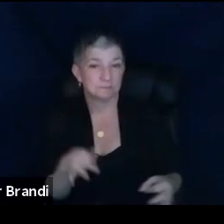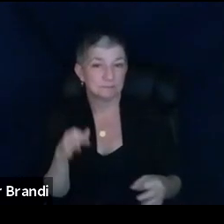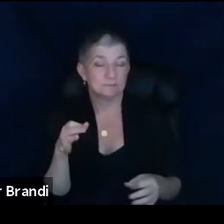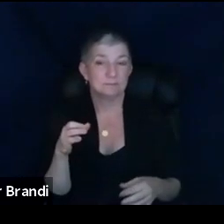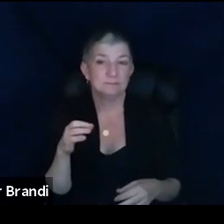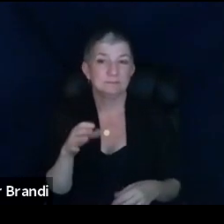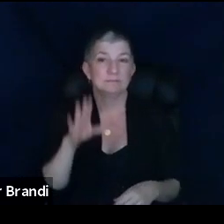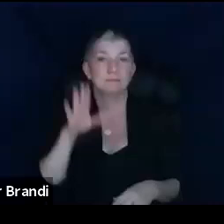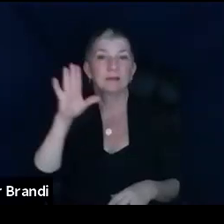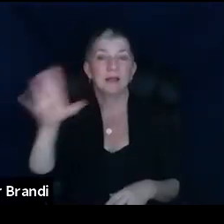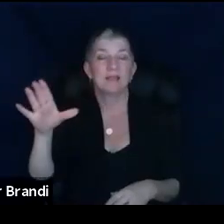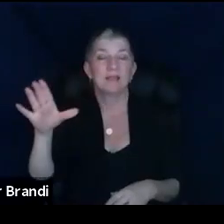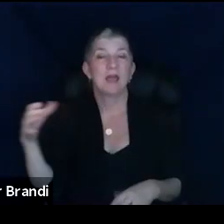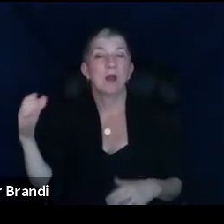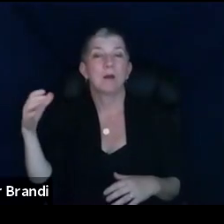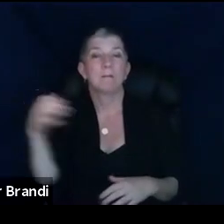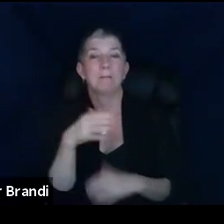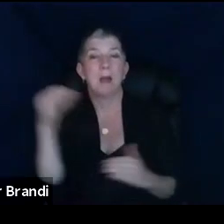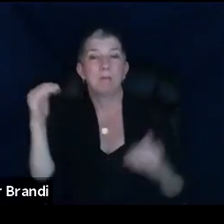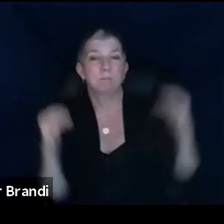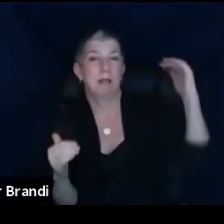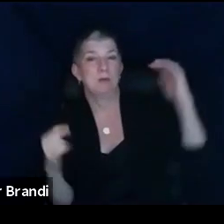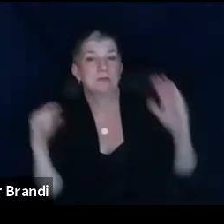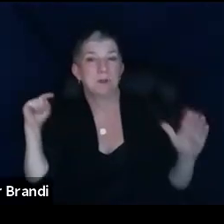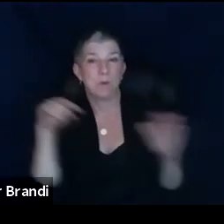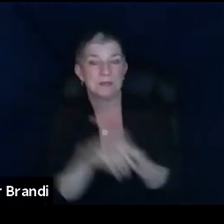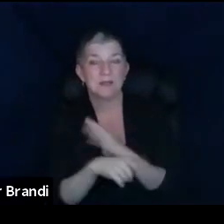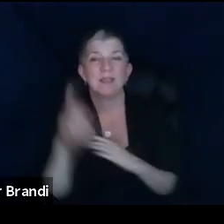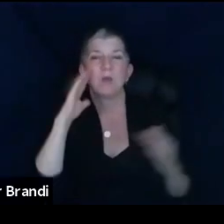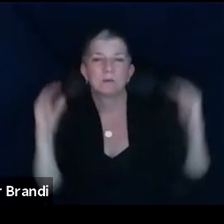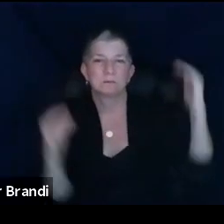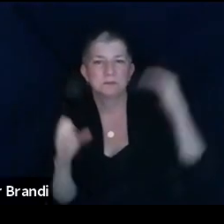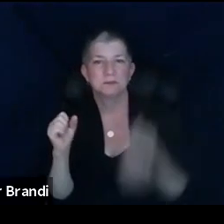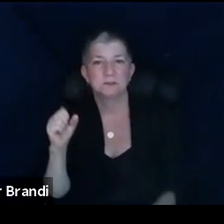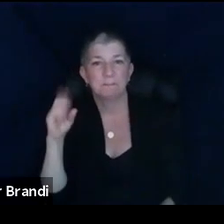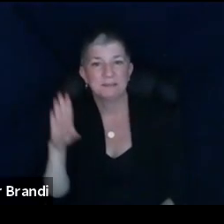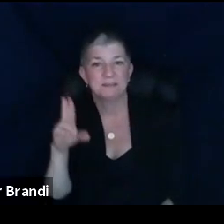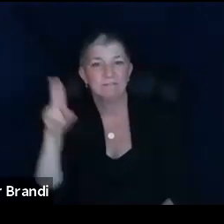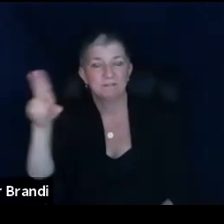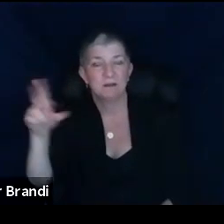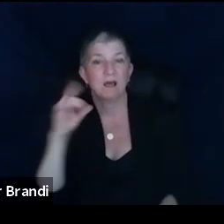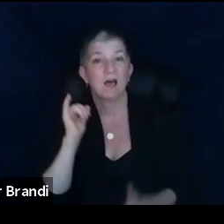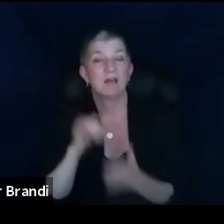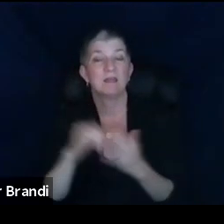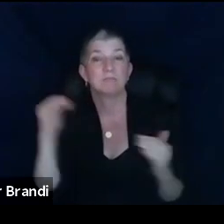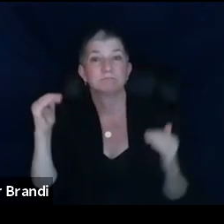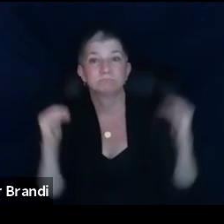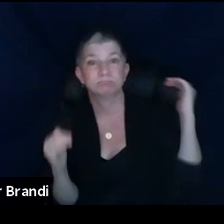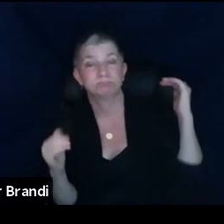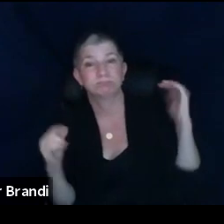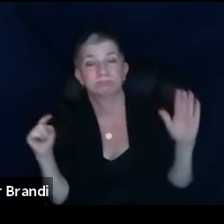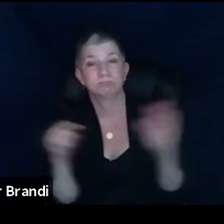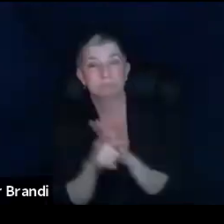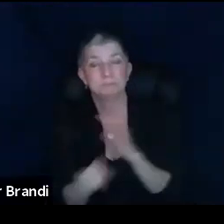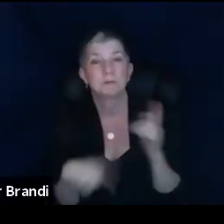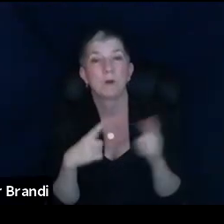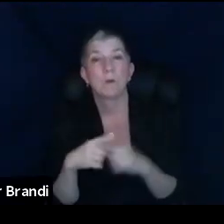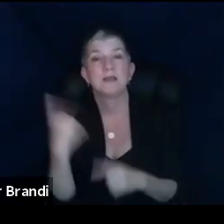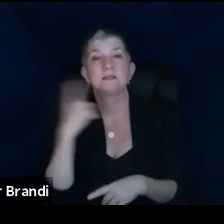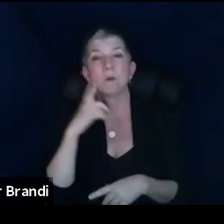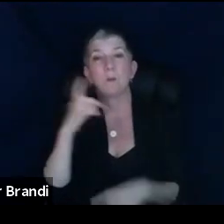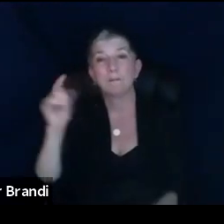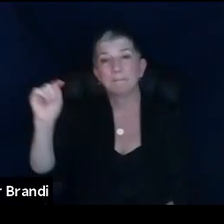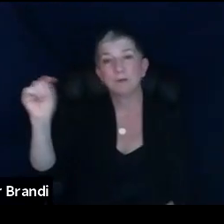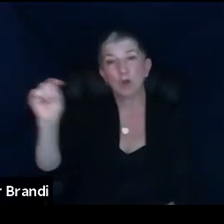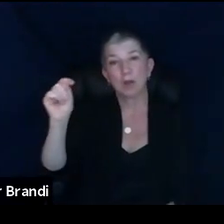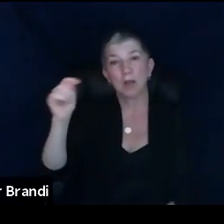their power play was so intense, and they were submissive. Their power play was so intense that when somebody urinated on